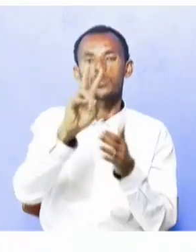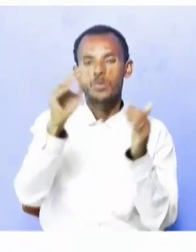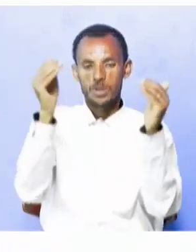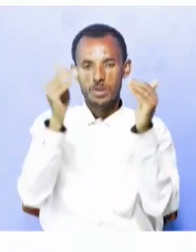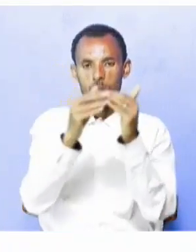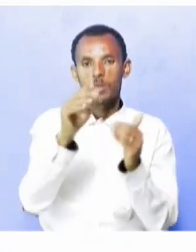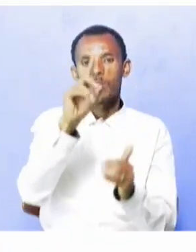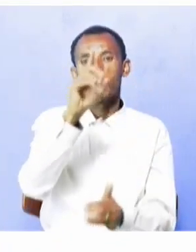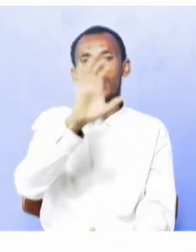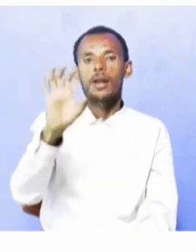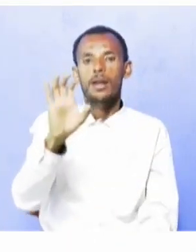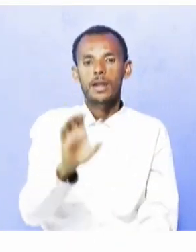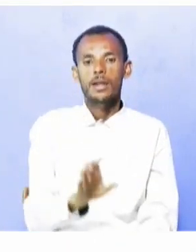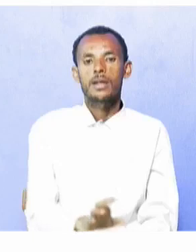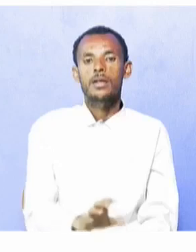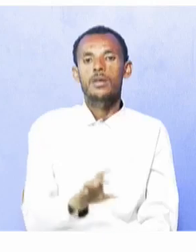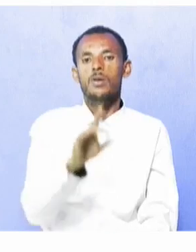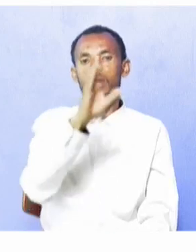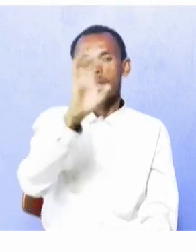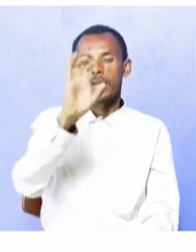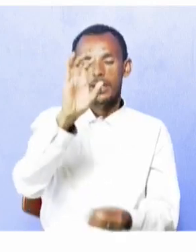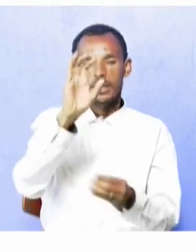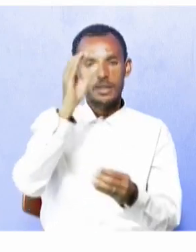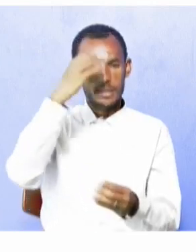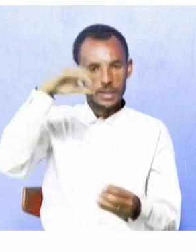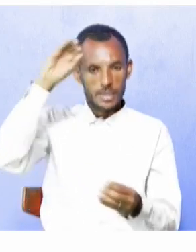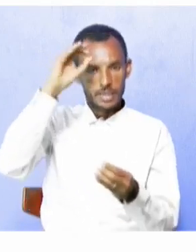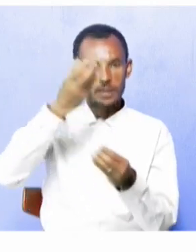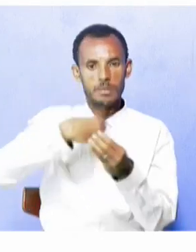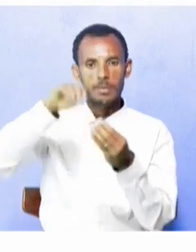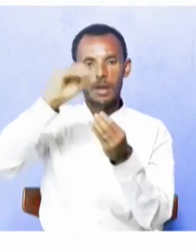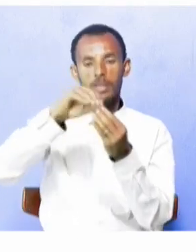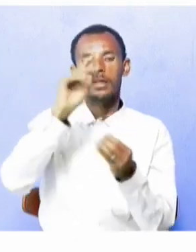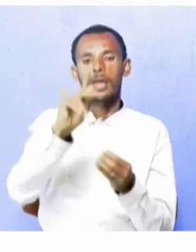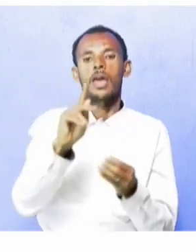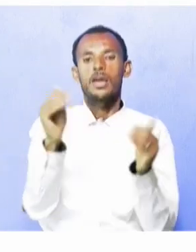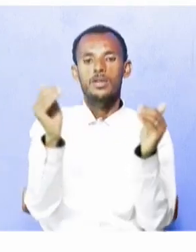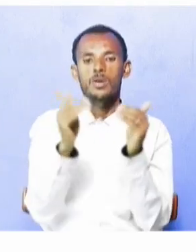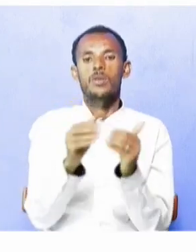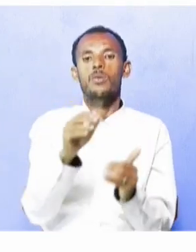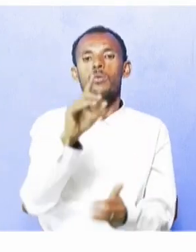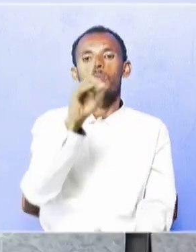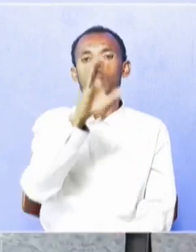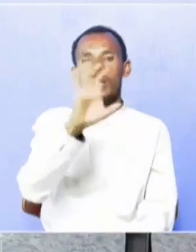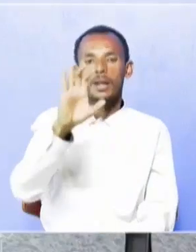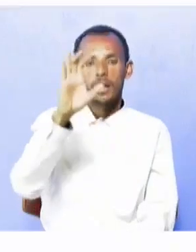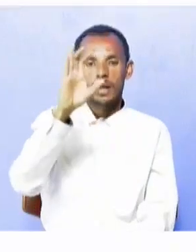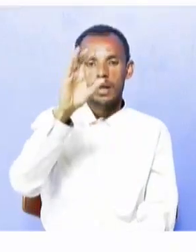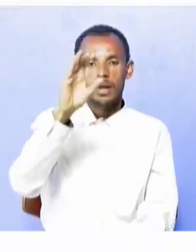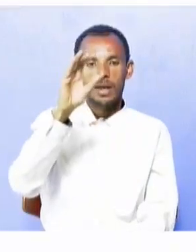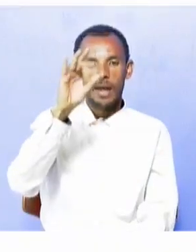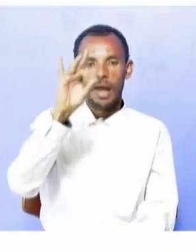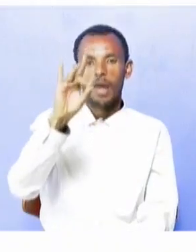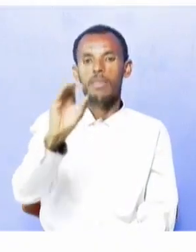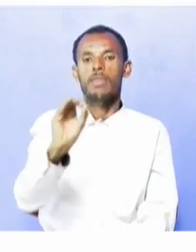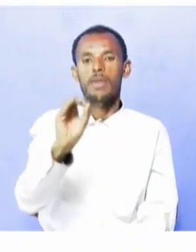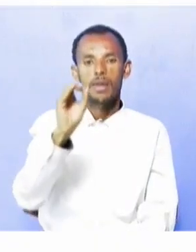100 degree plus K is equals to 180 degree. So K can